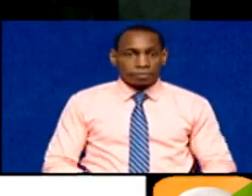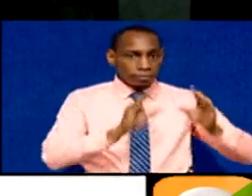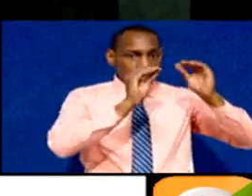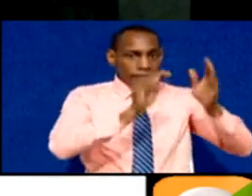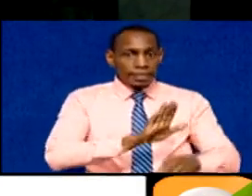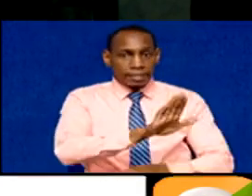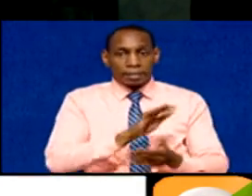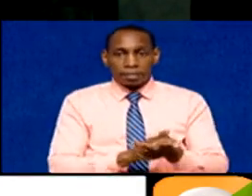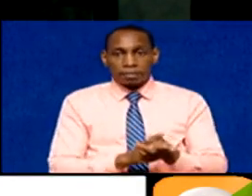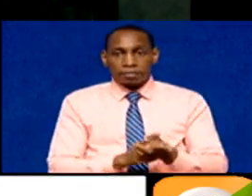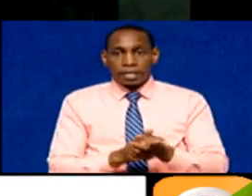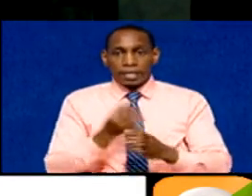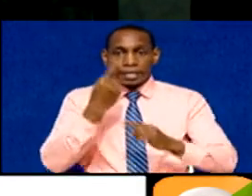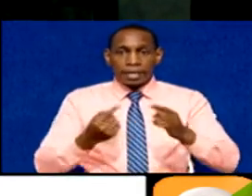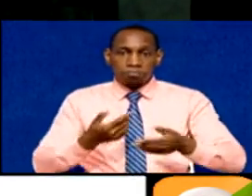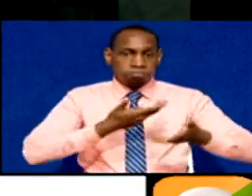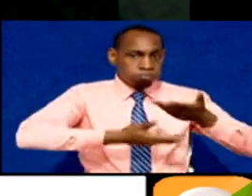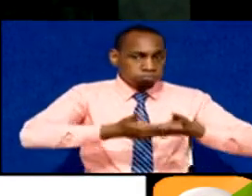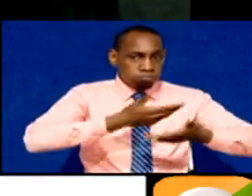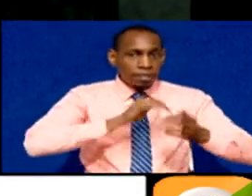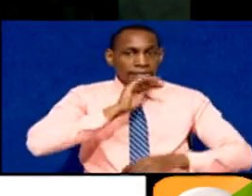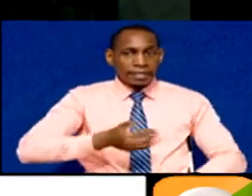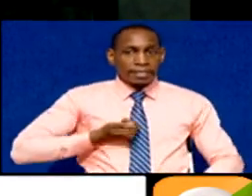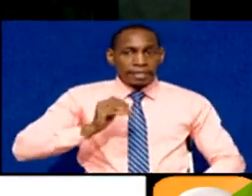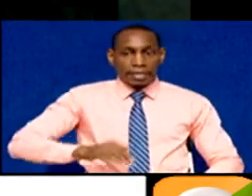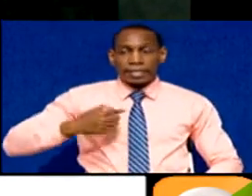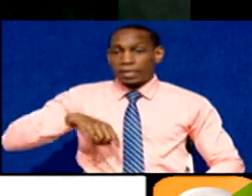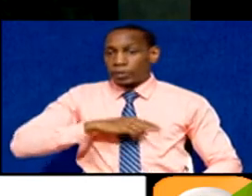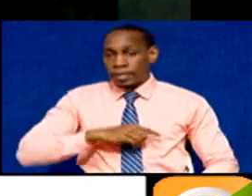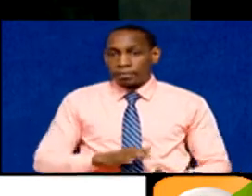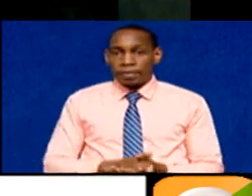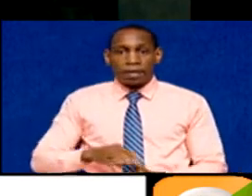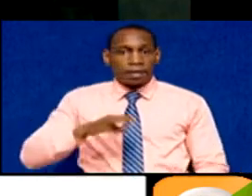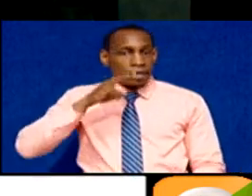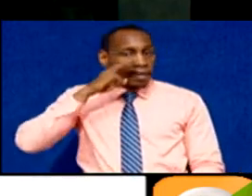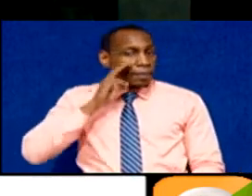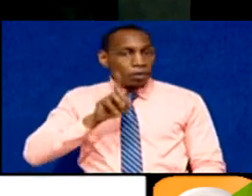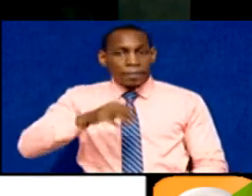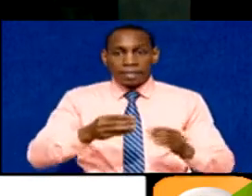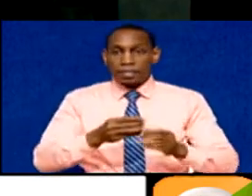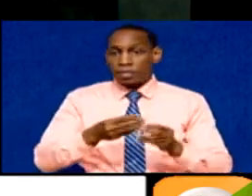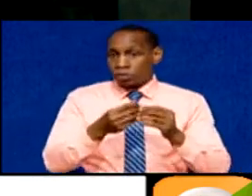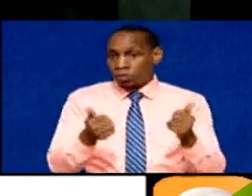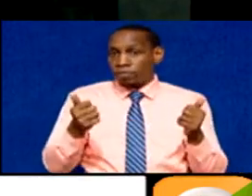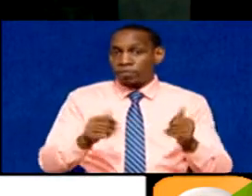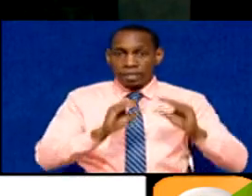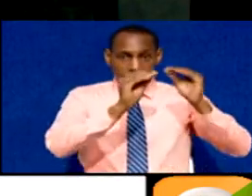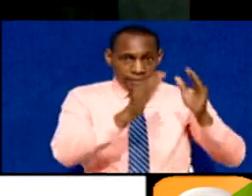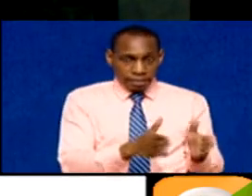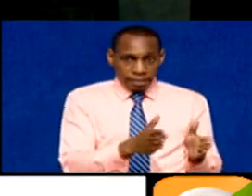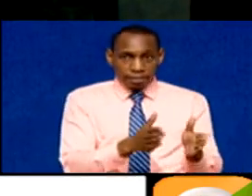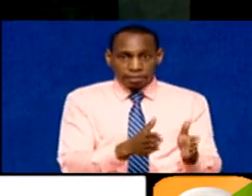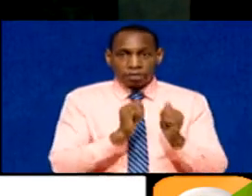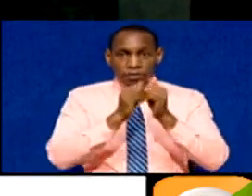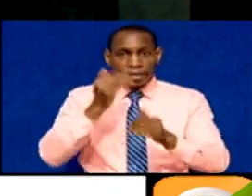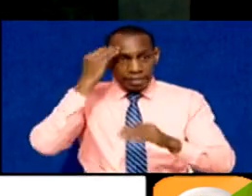teachers spend most of the year with our sons and daughters. Magoha must address the teacher